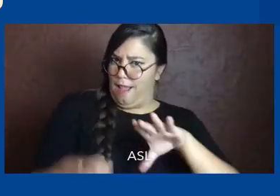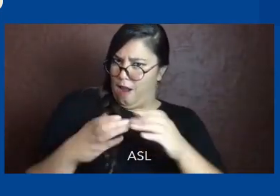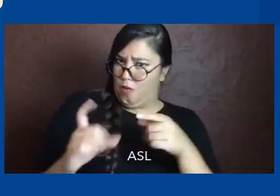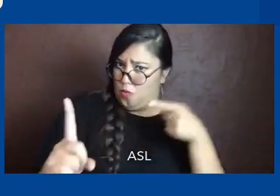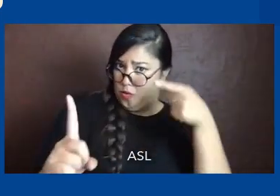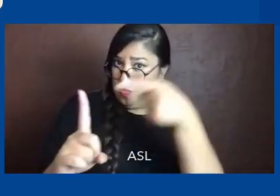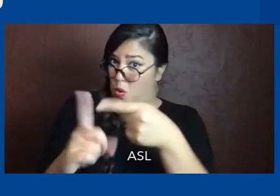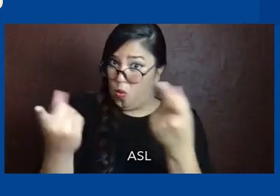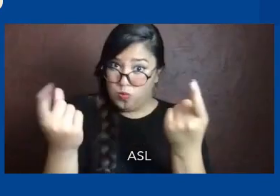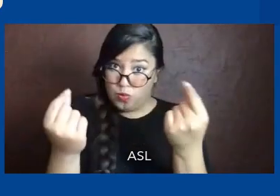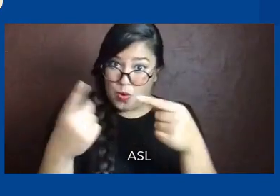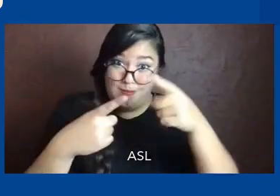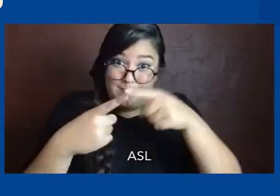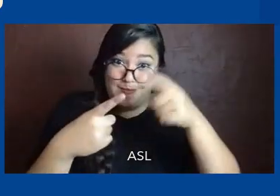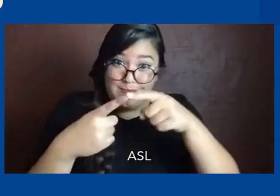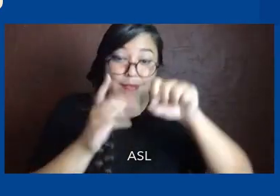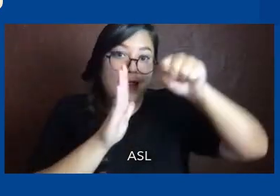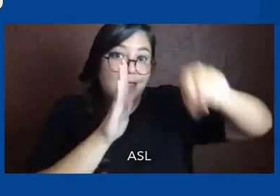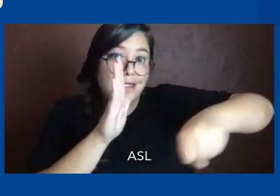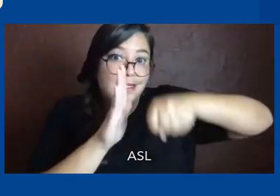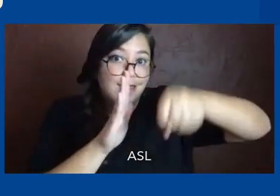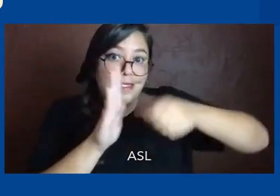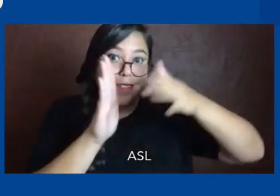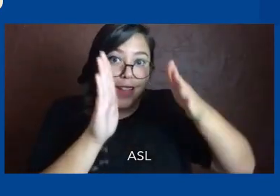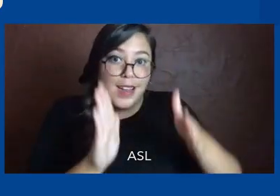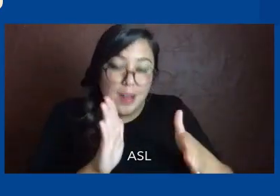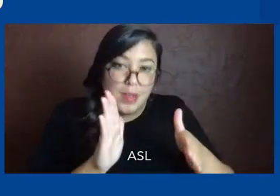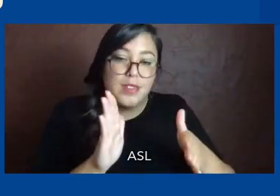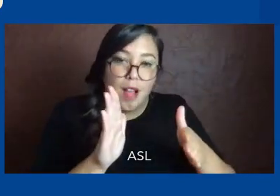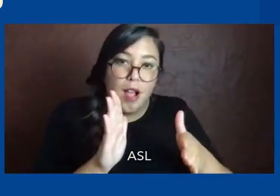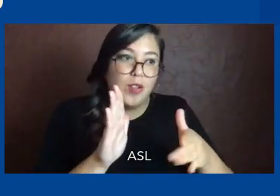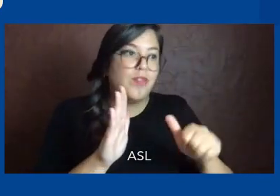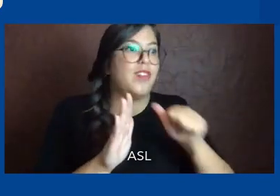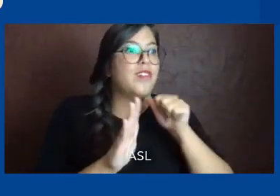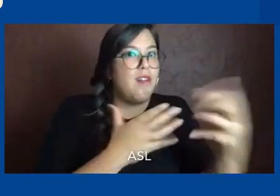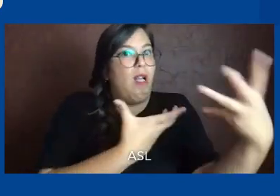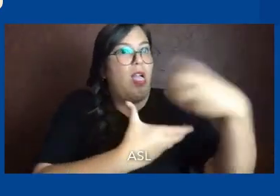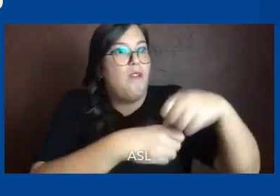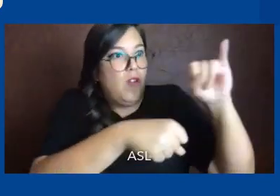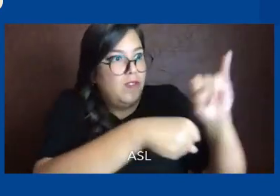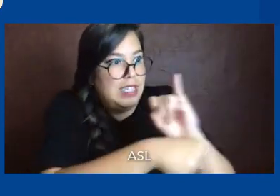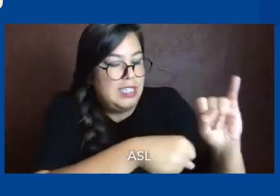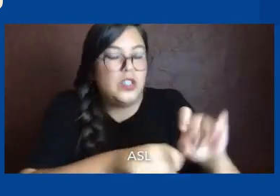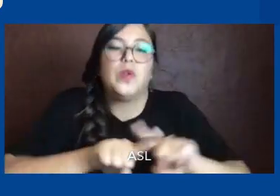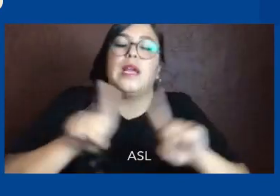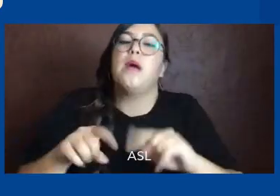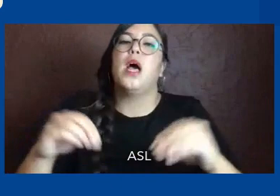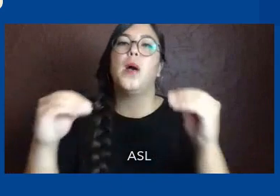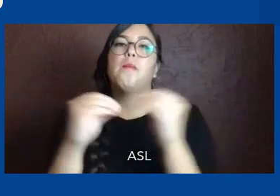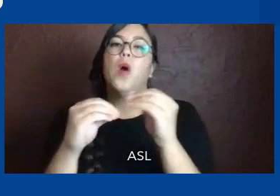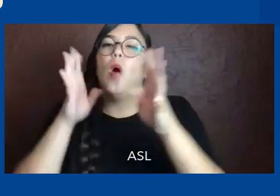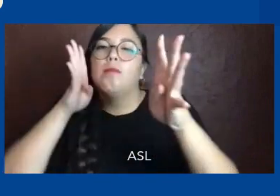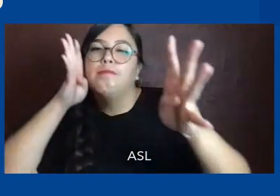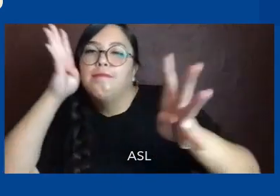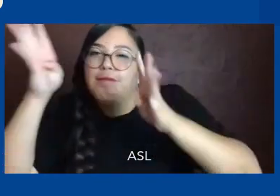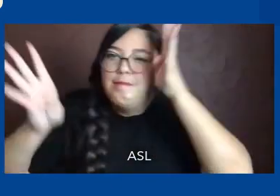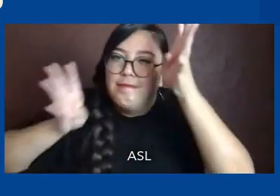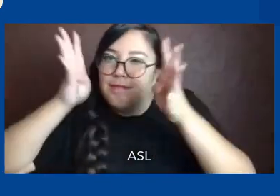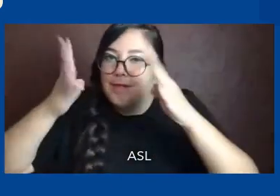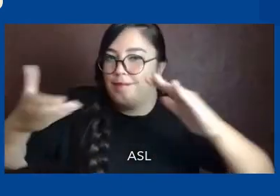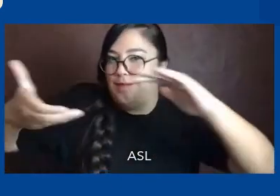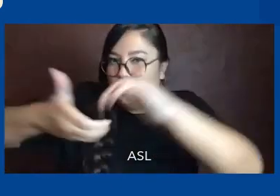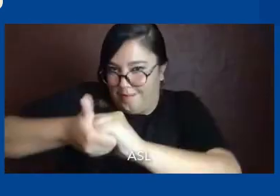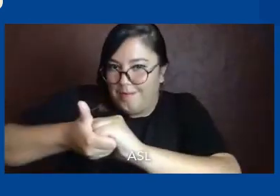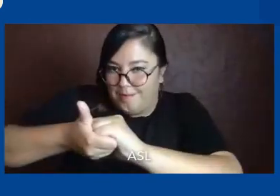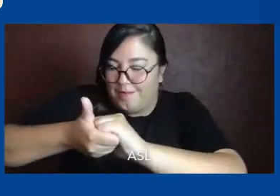to have cinematographers less in that industrialized space and more as creative collaborators. But then two, I think one